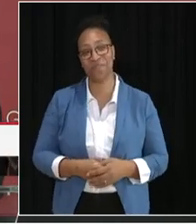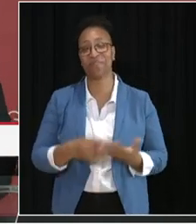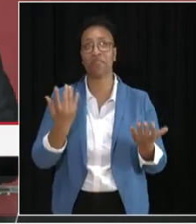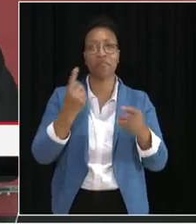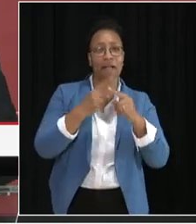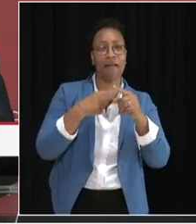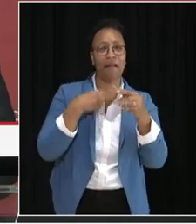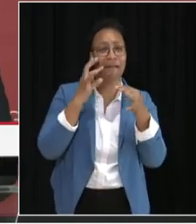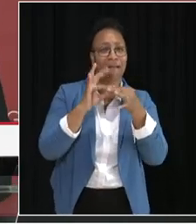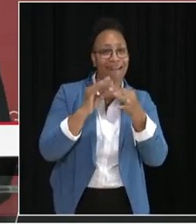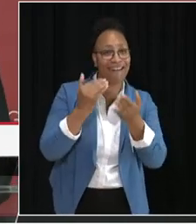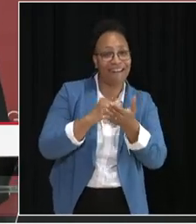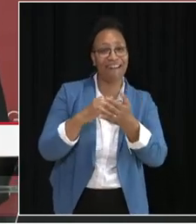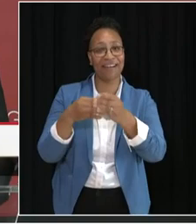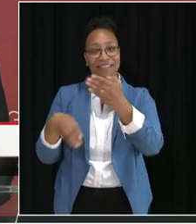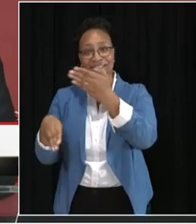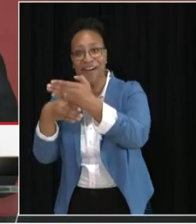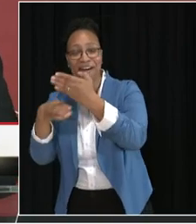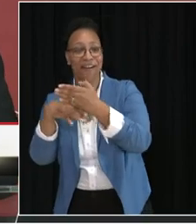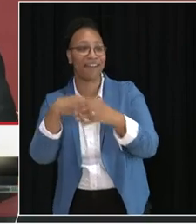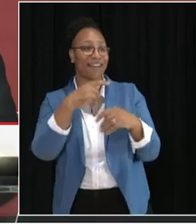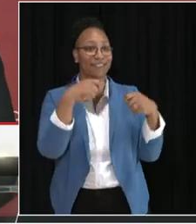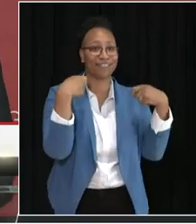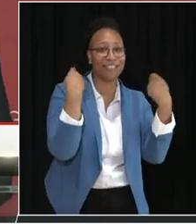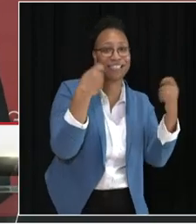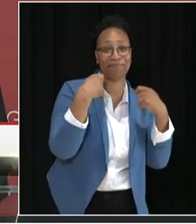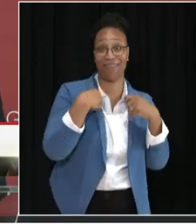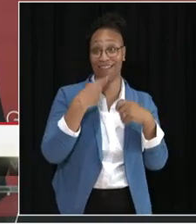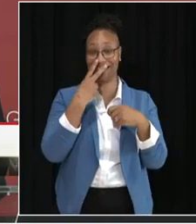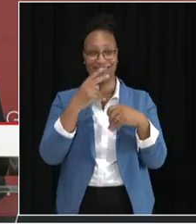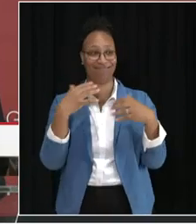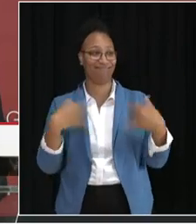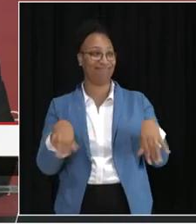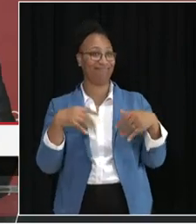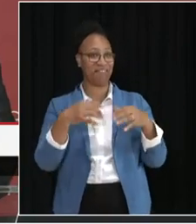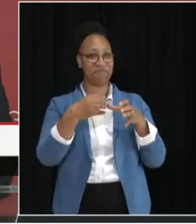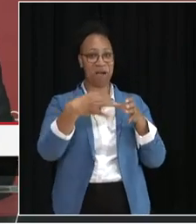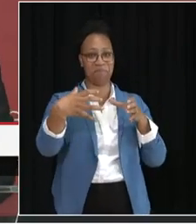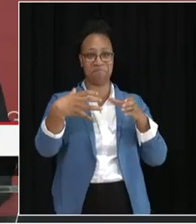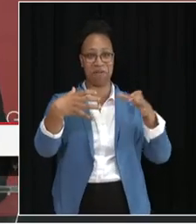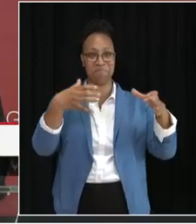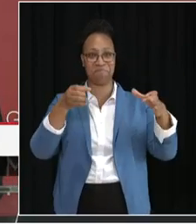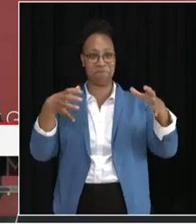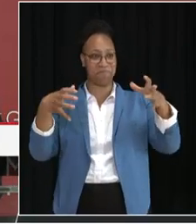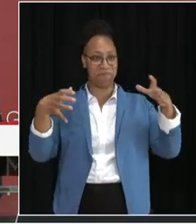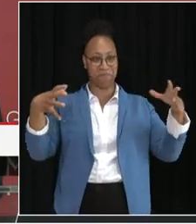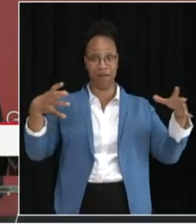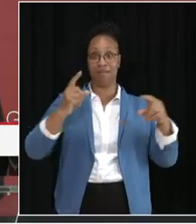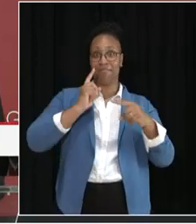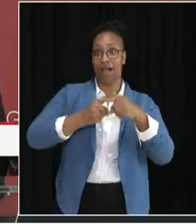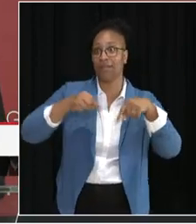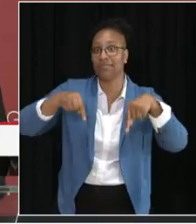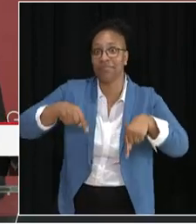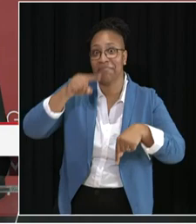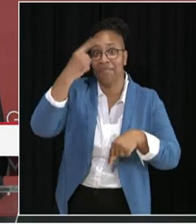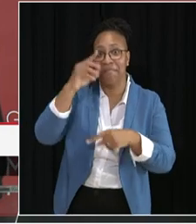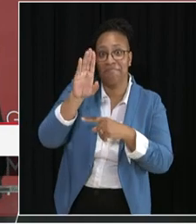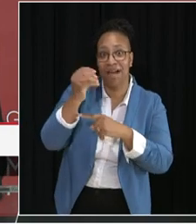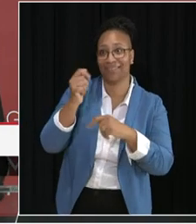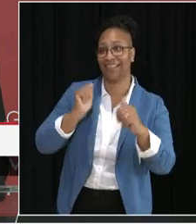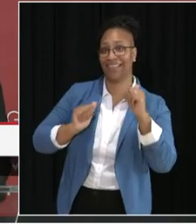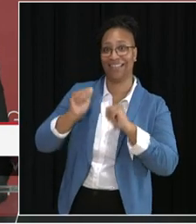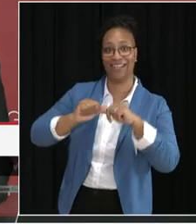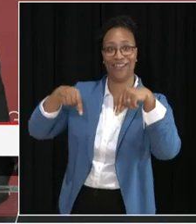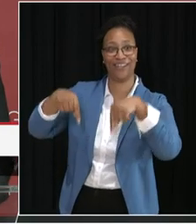here. That will also be able to be converted for theater use, which is a great use of space for this building. I'd like to thank